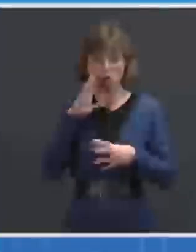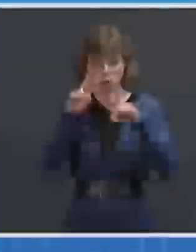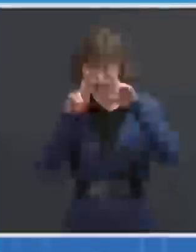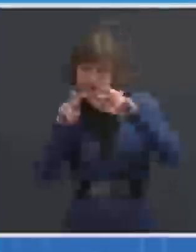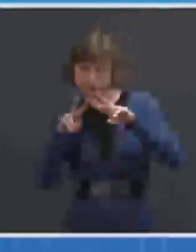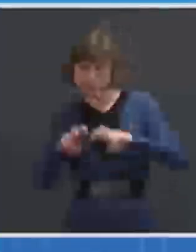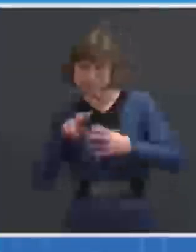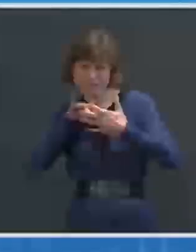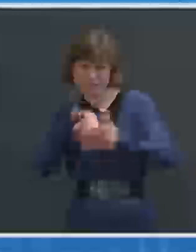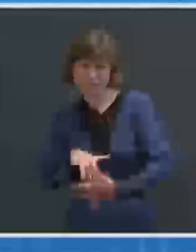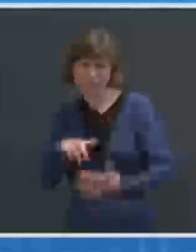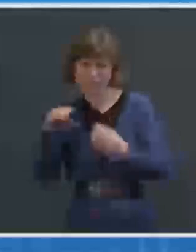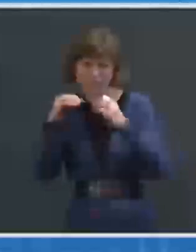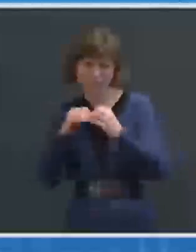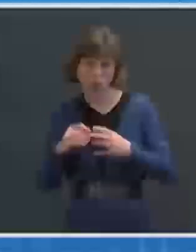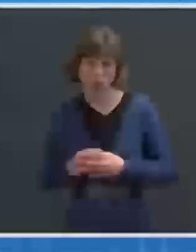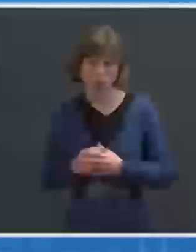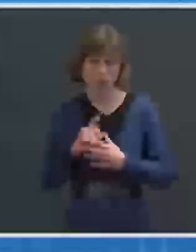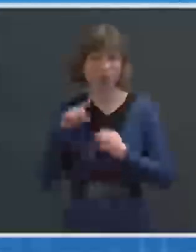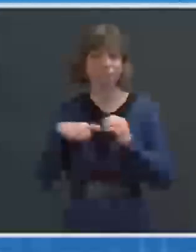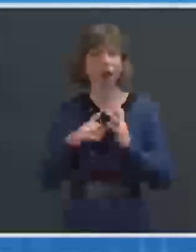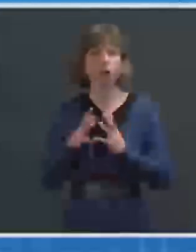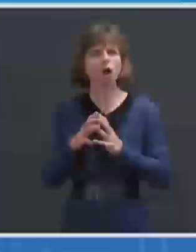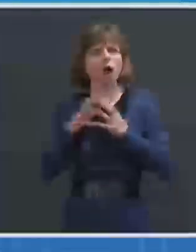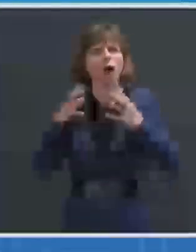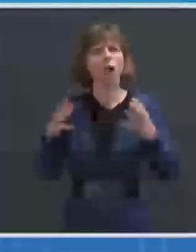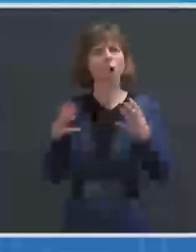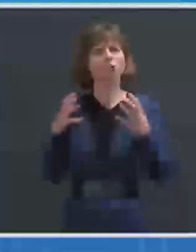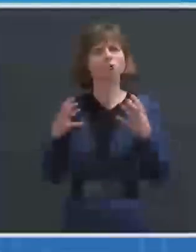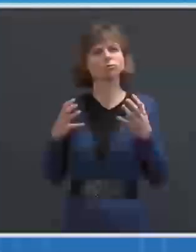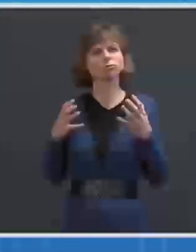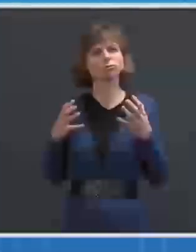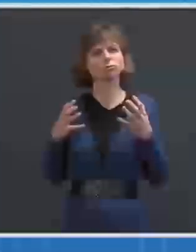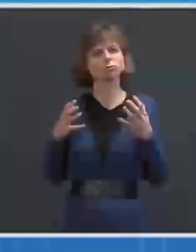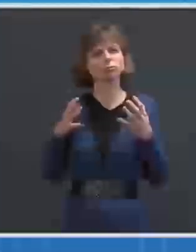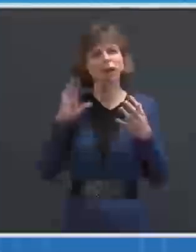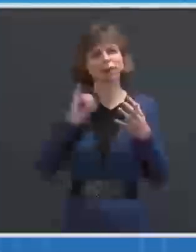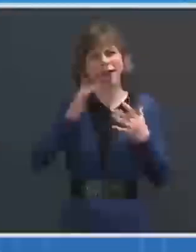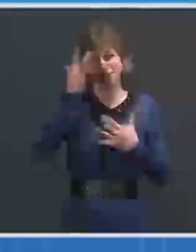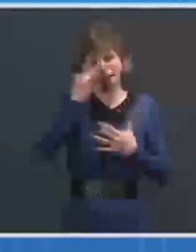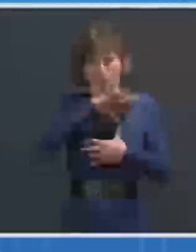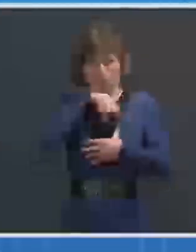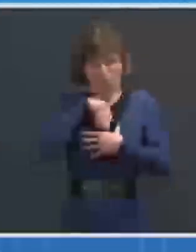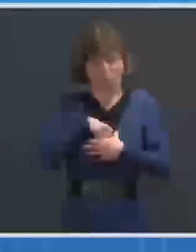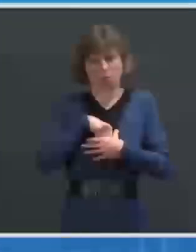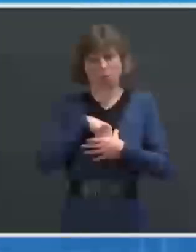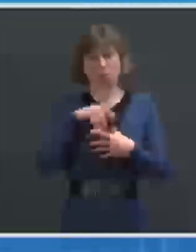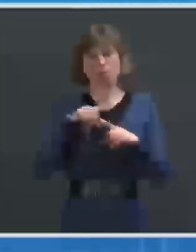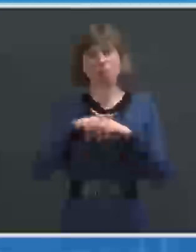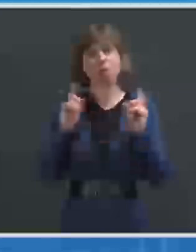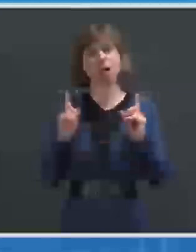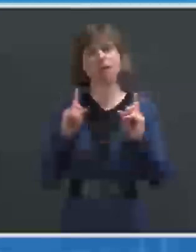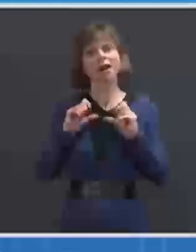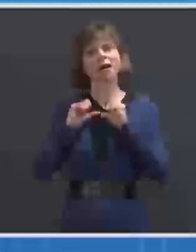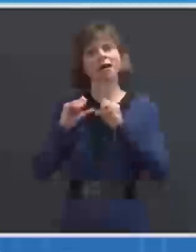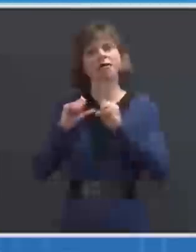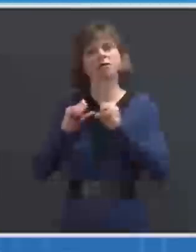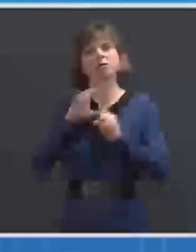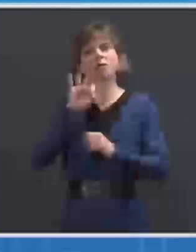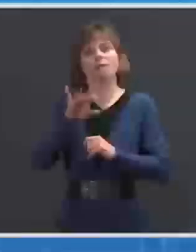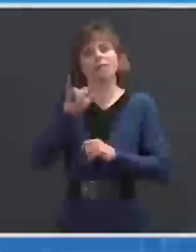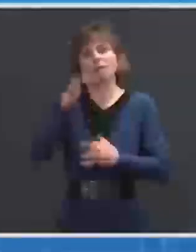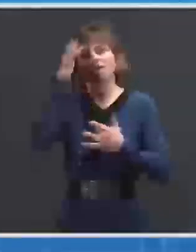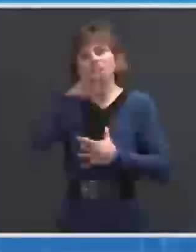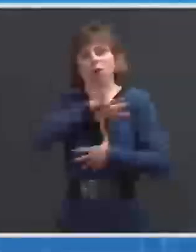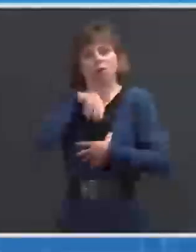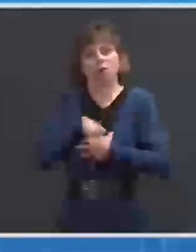studied about the degree of not only the viral load, but also the persistence of the viral load in